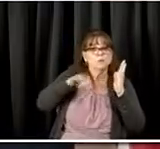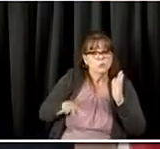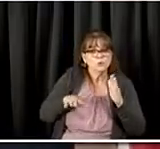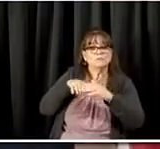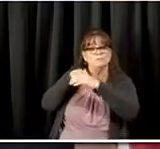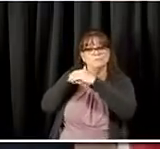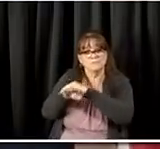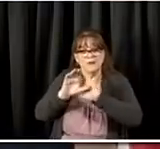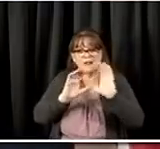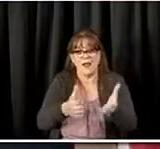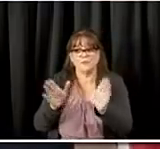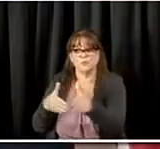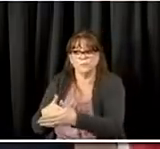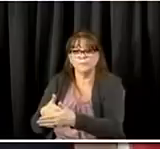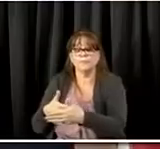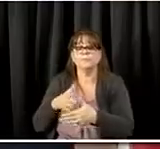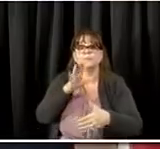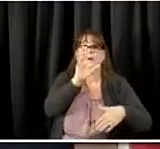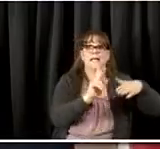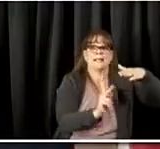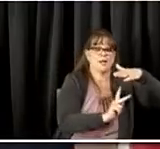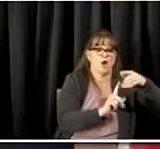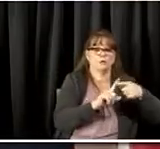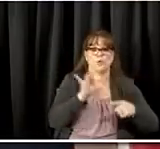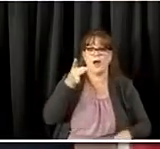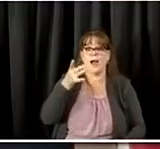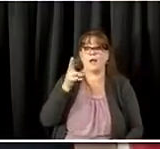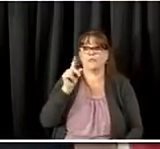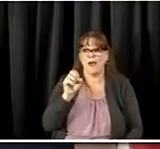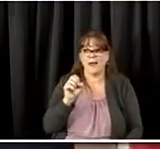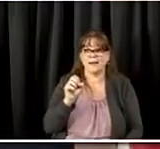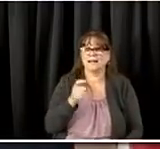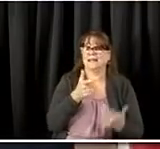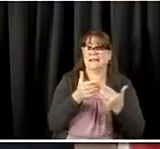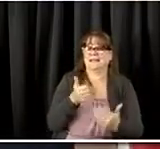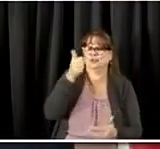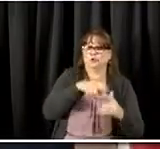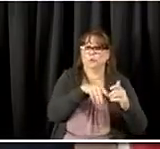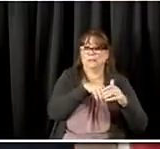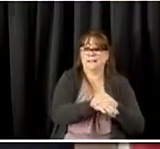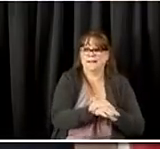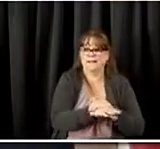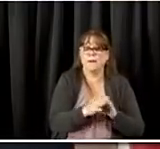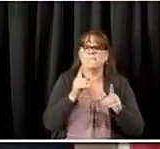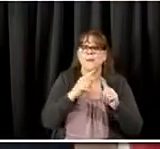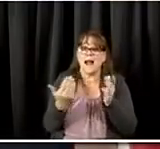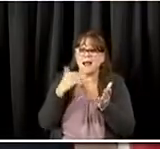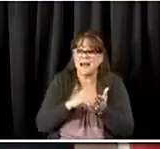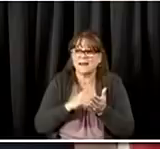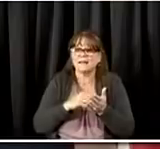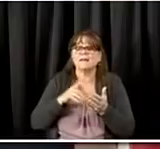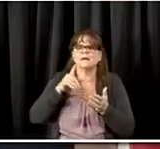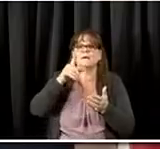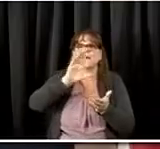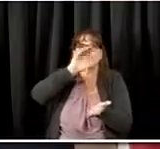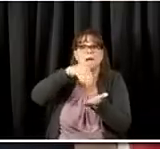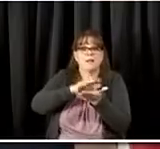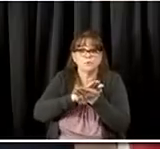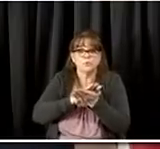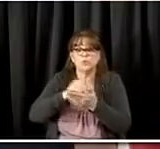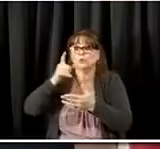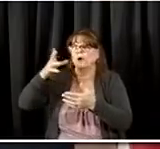harder for high school, simply because of the way schedules work, meaning when there is a case or an outbreak, often a teacher might encounter over the course of a